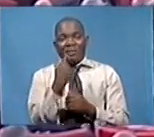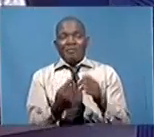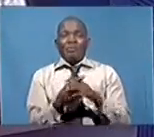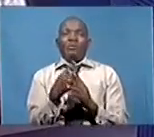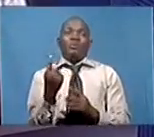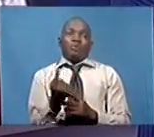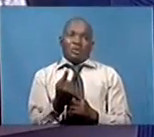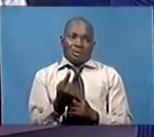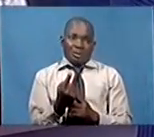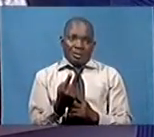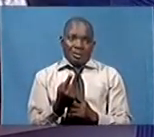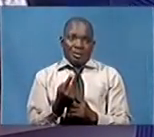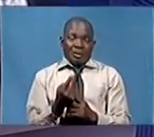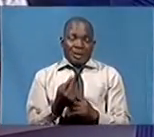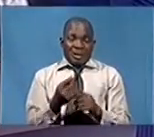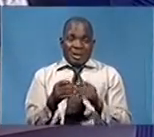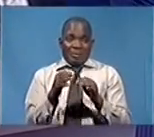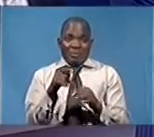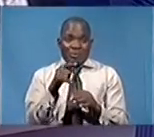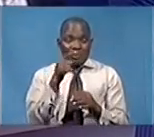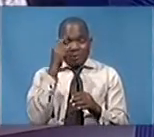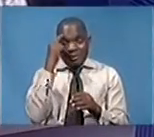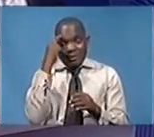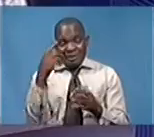be, you will consider that. If you think that